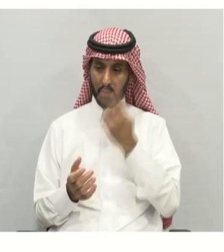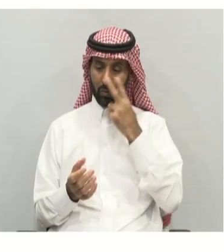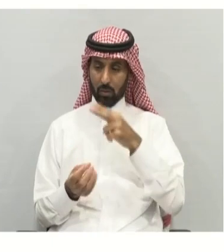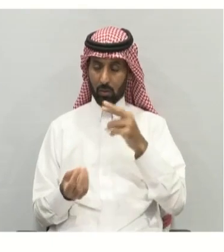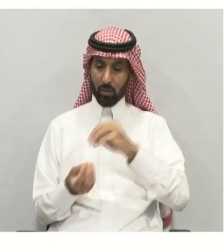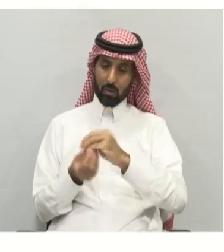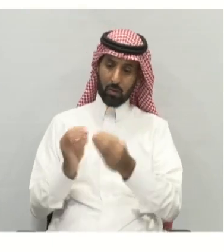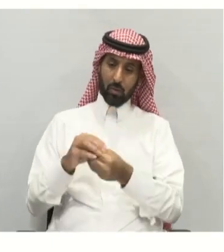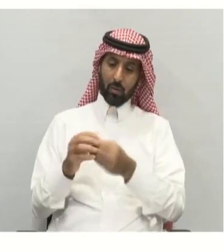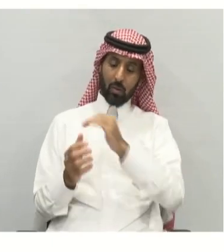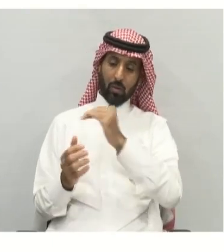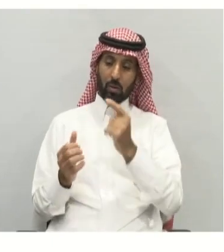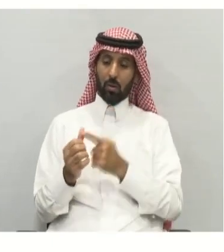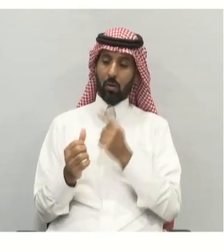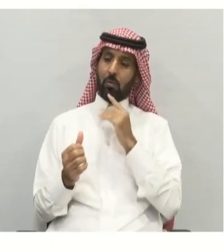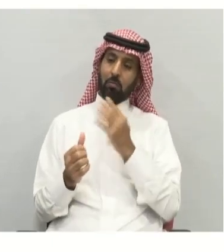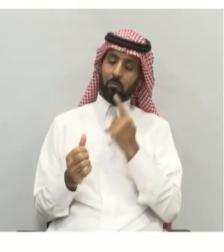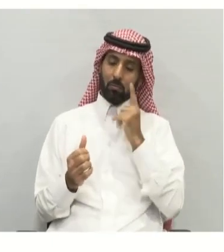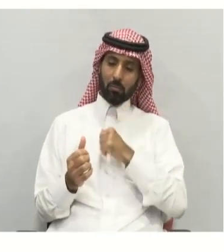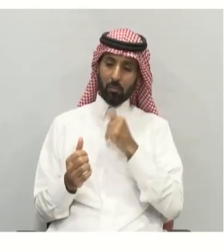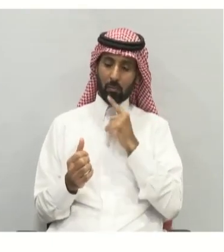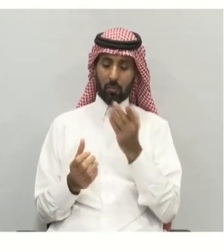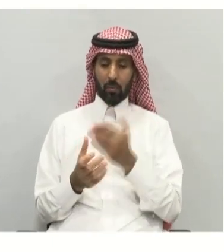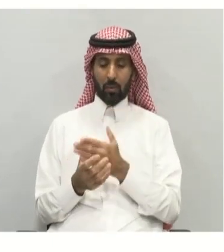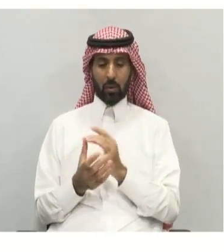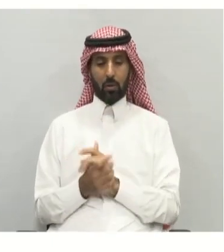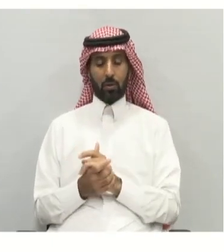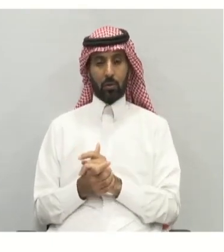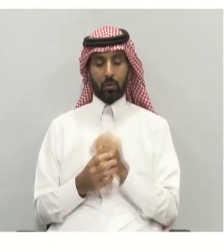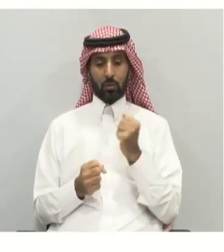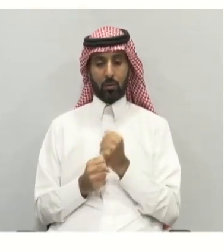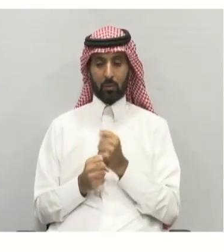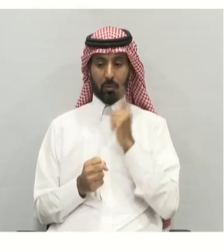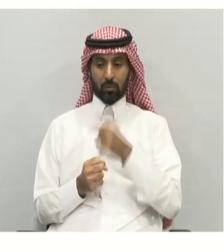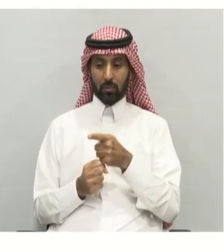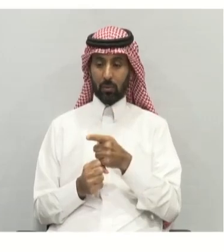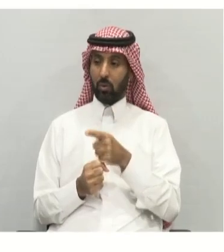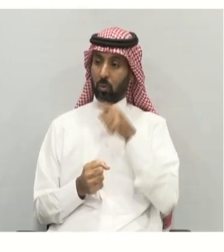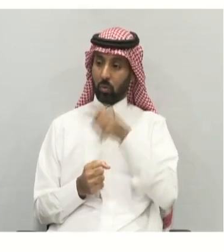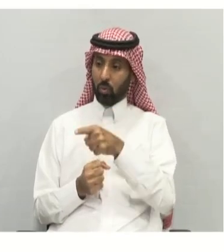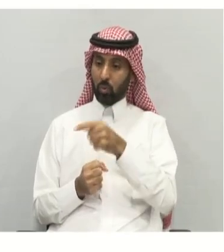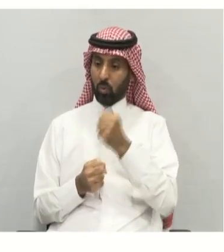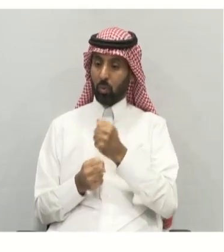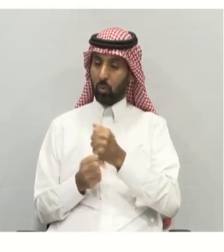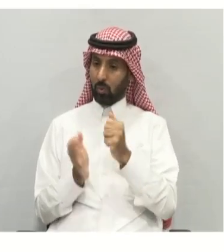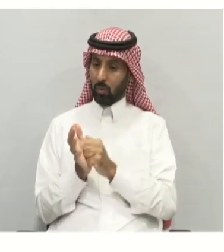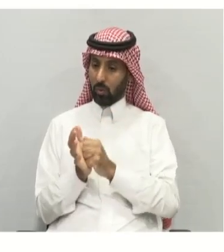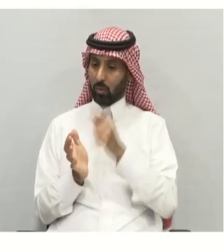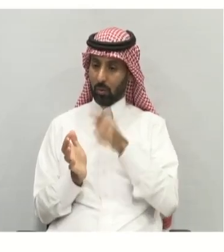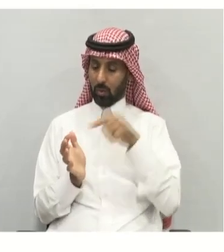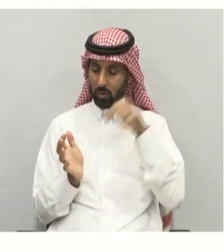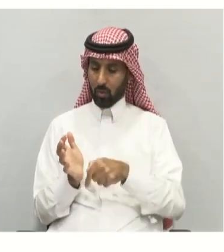here with sentences using must and mustn't. And so we have imperative like this, do your homework